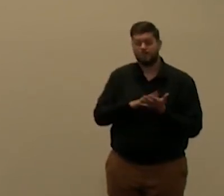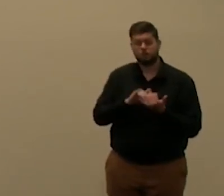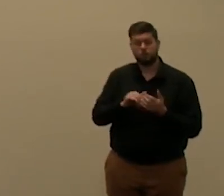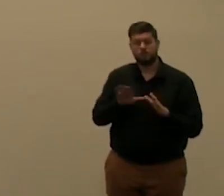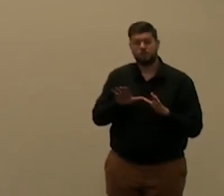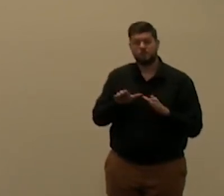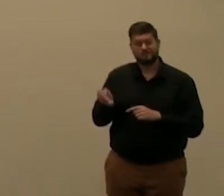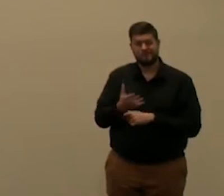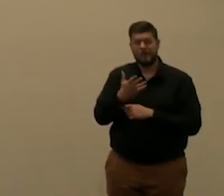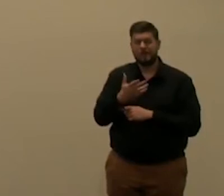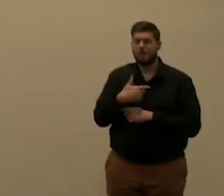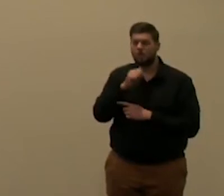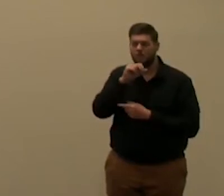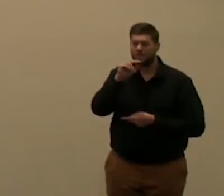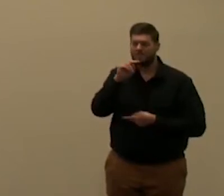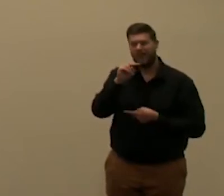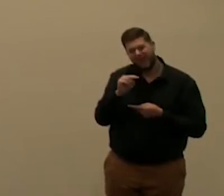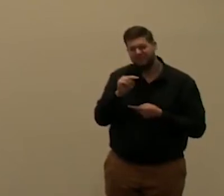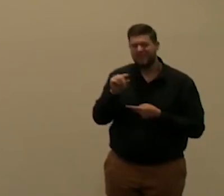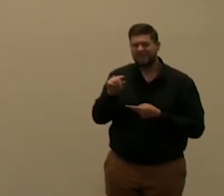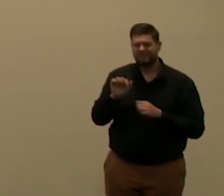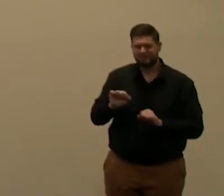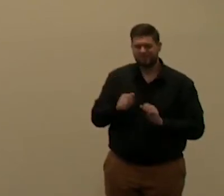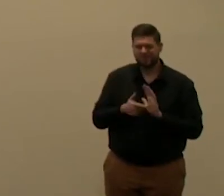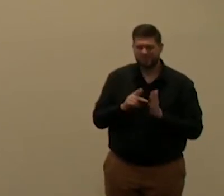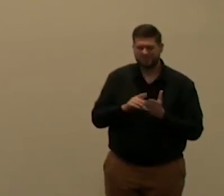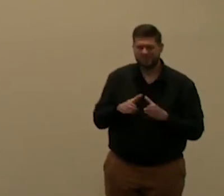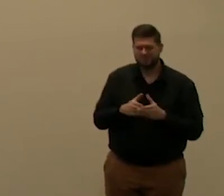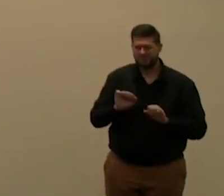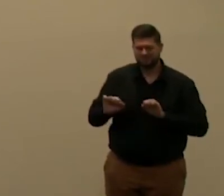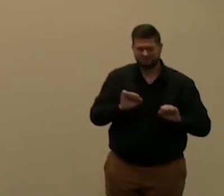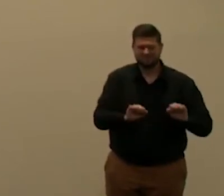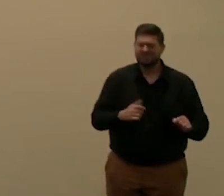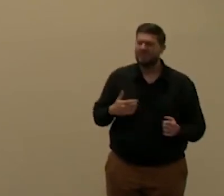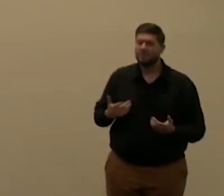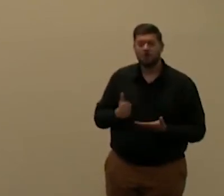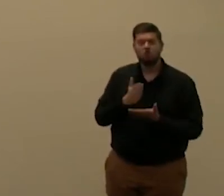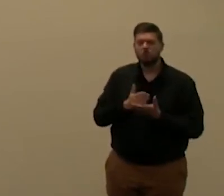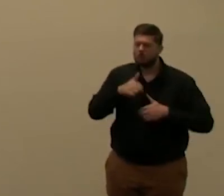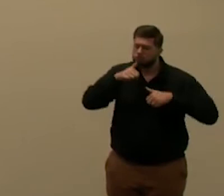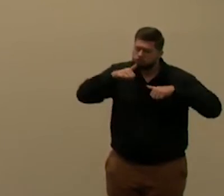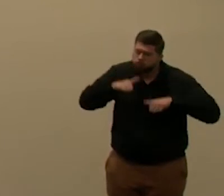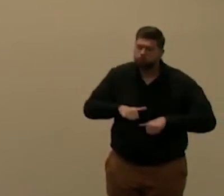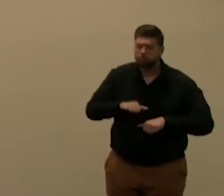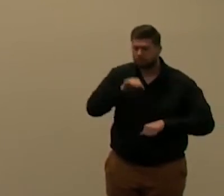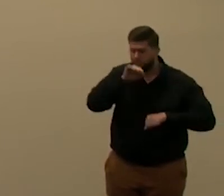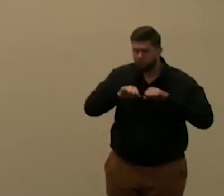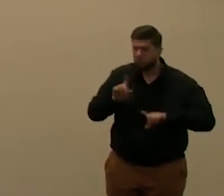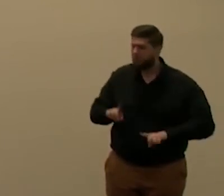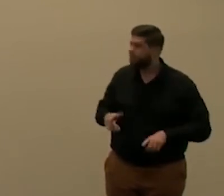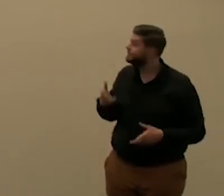will be slightly less in your organization. But what I really love about this one, and I'm going to give you